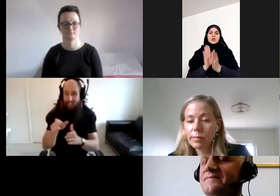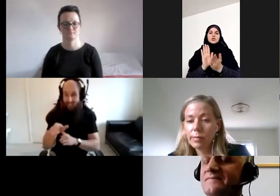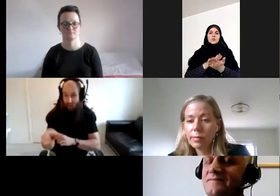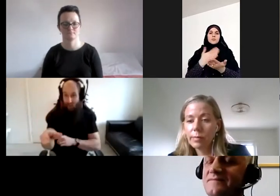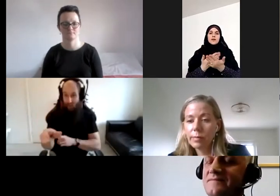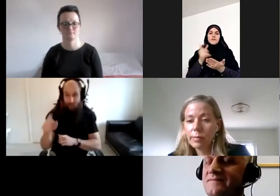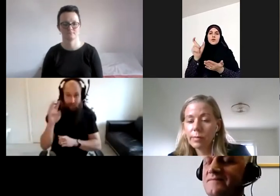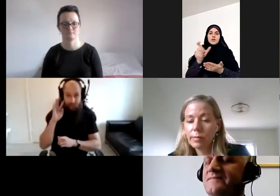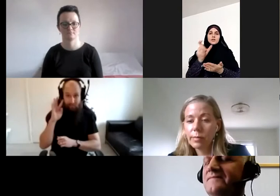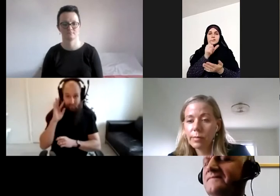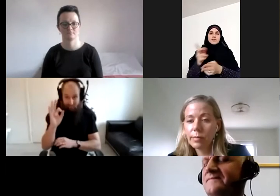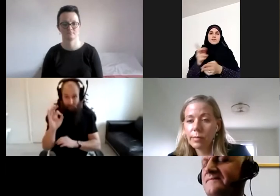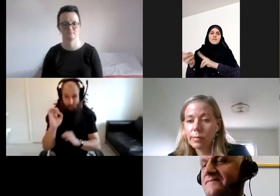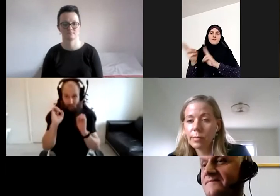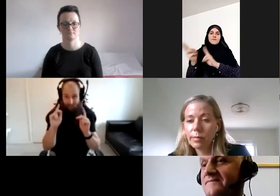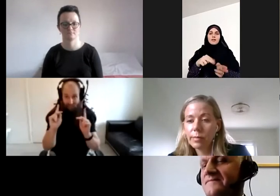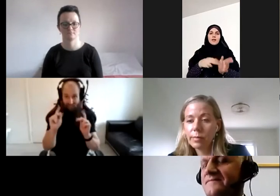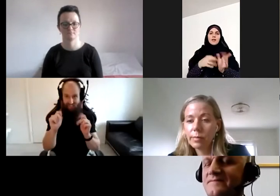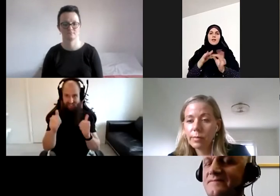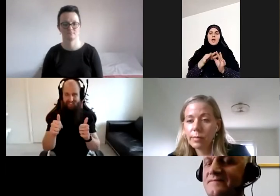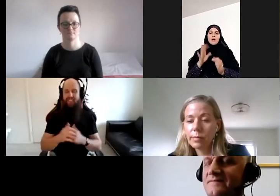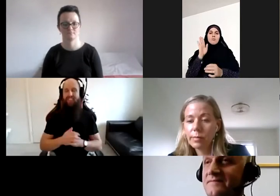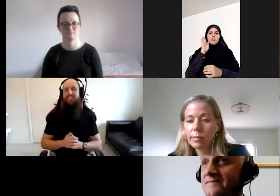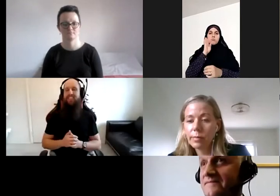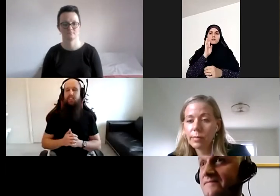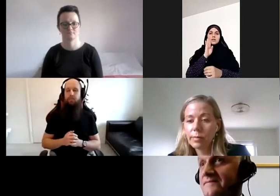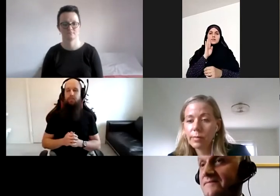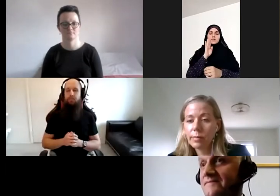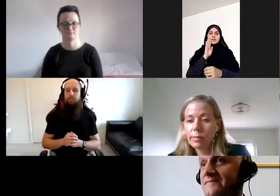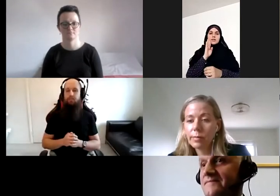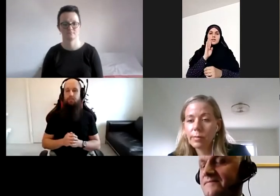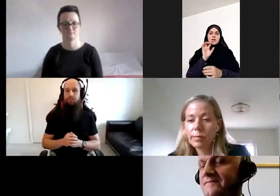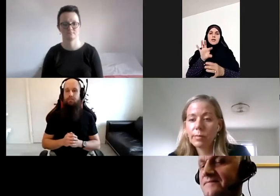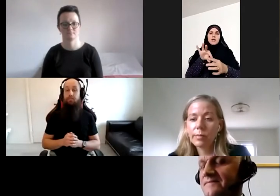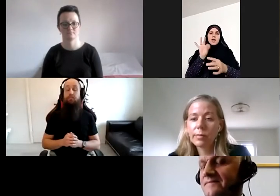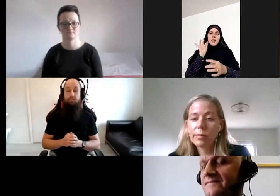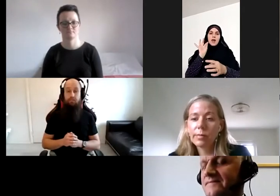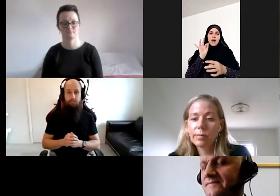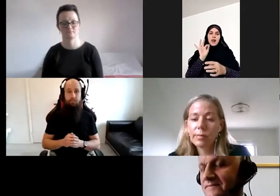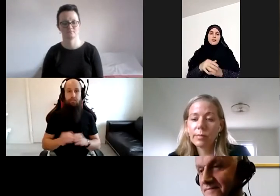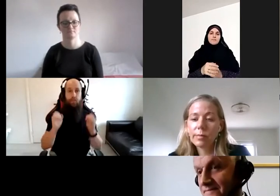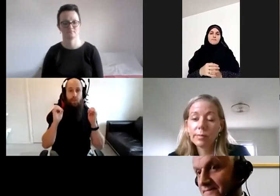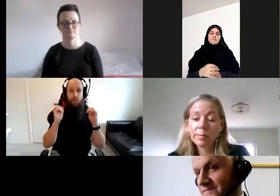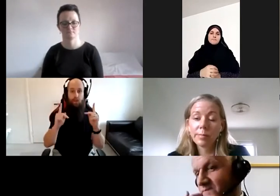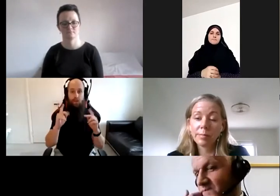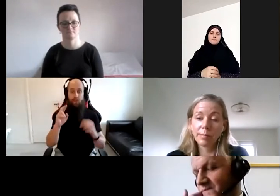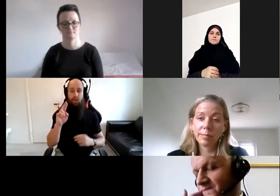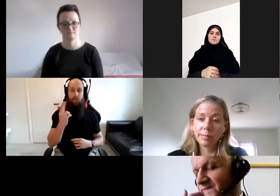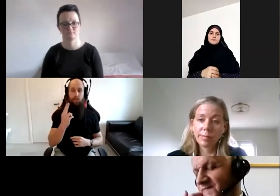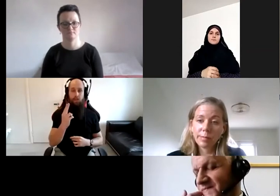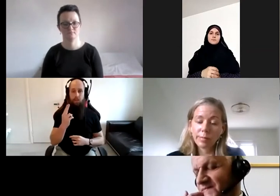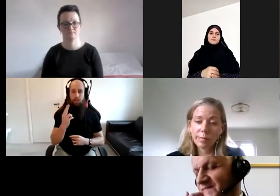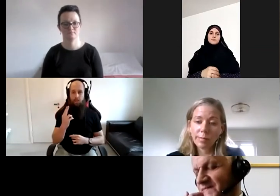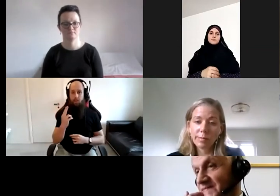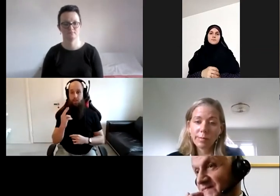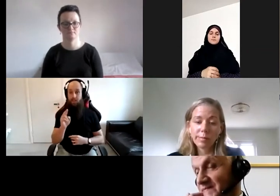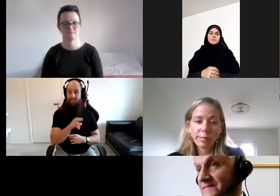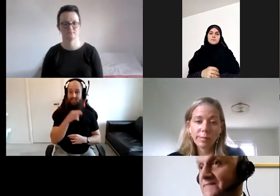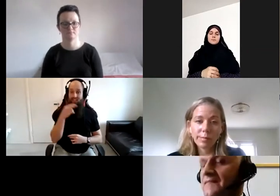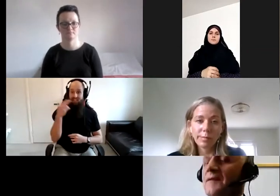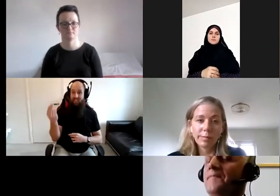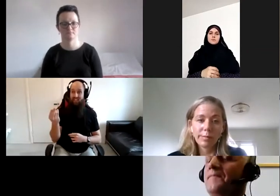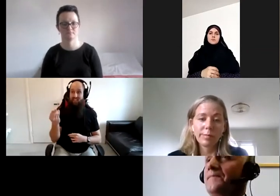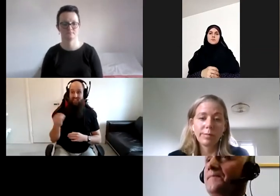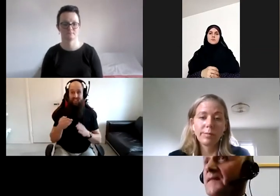That's okay. All right. So now we have the next item on the